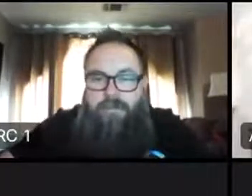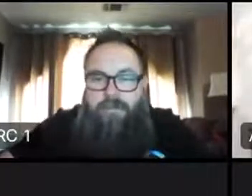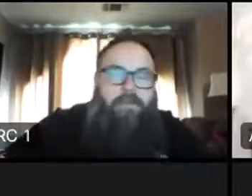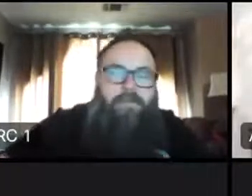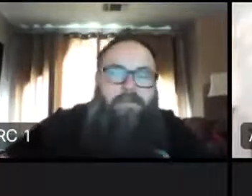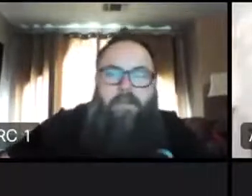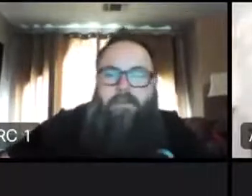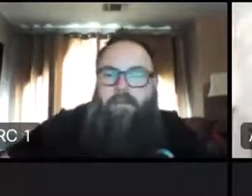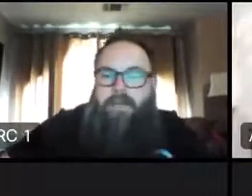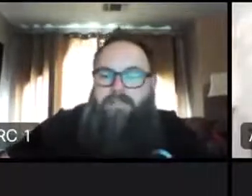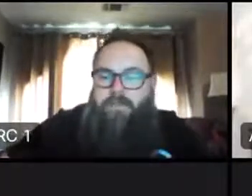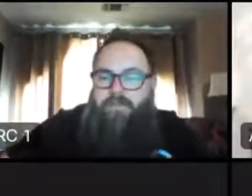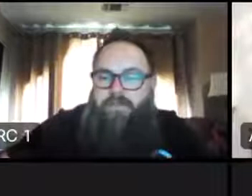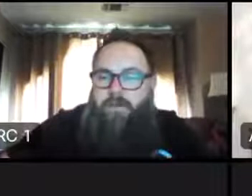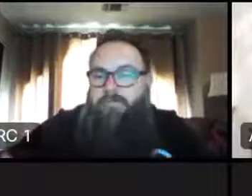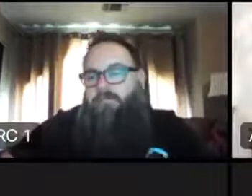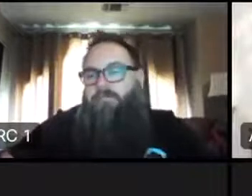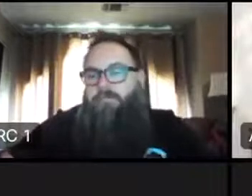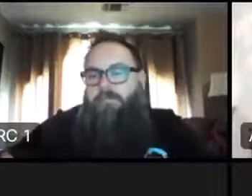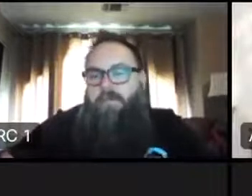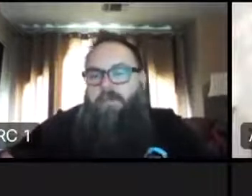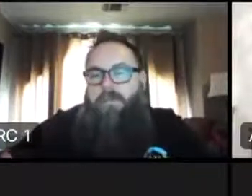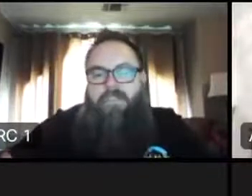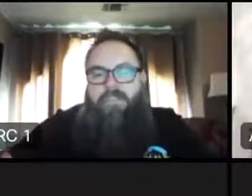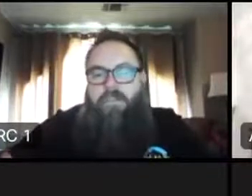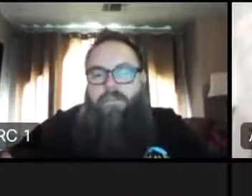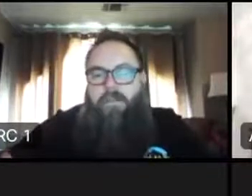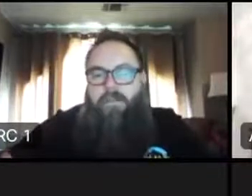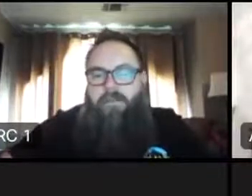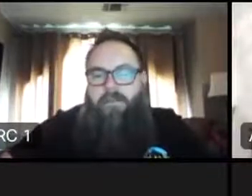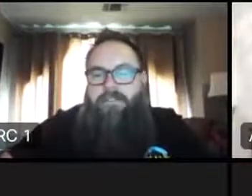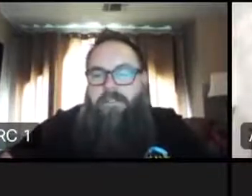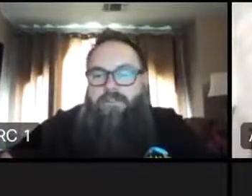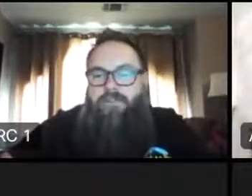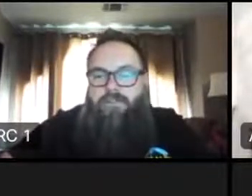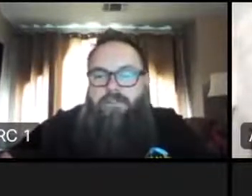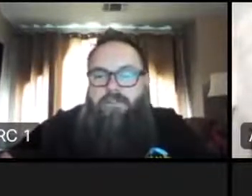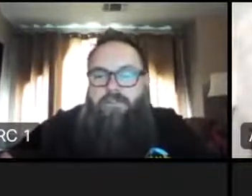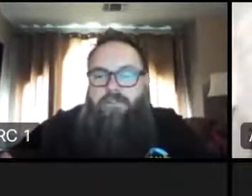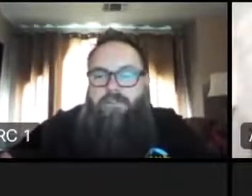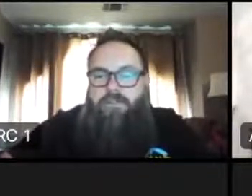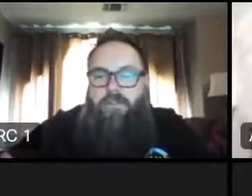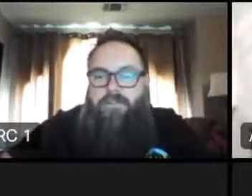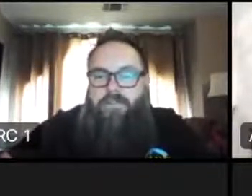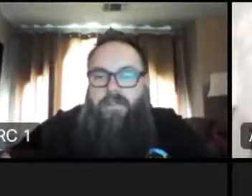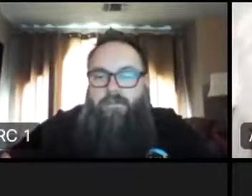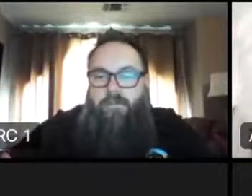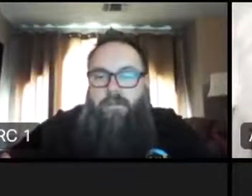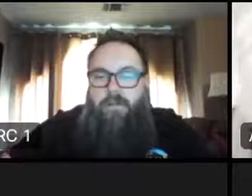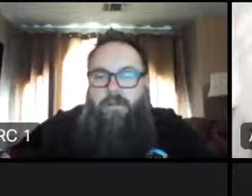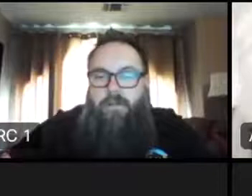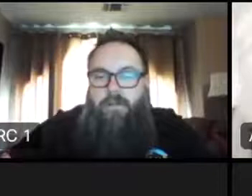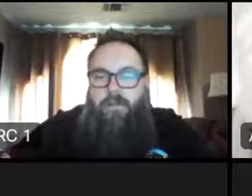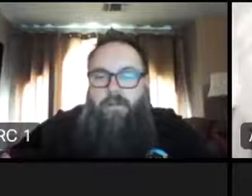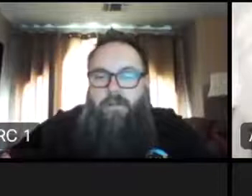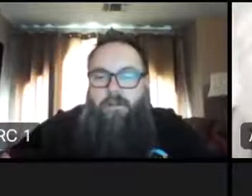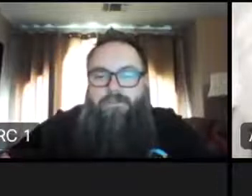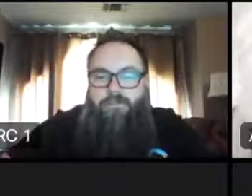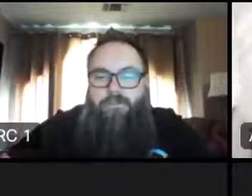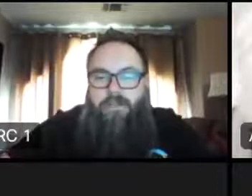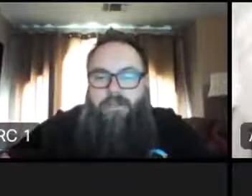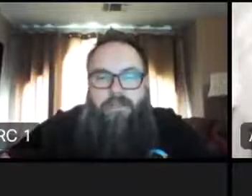route to be able to fix an incomplete question rather than just saying, because they want that data, right? Like they want the data and they also want